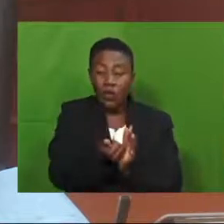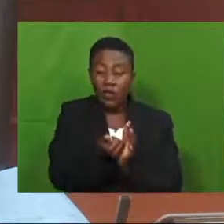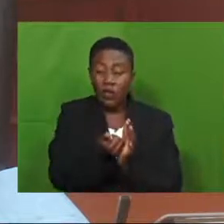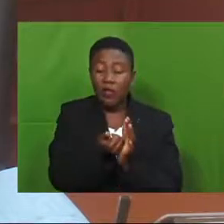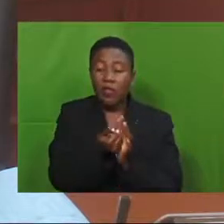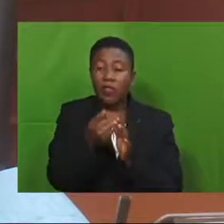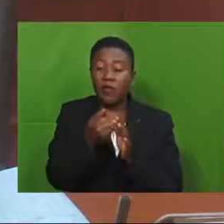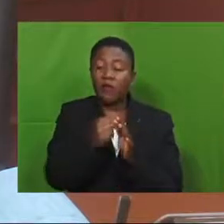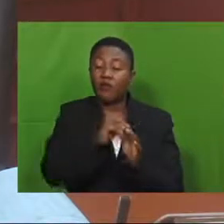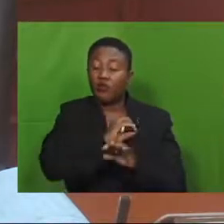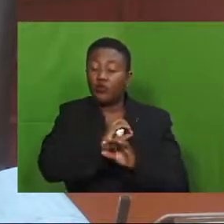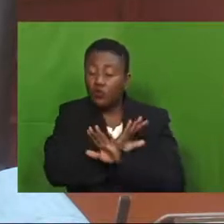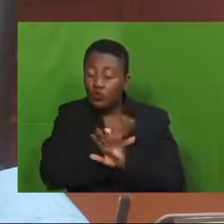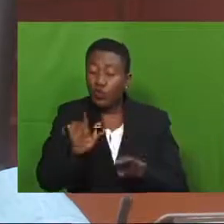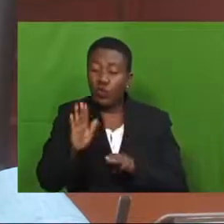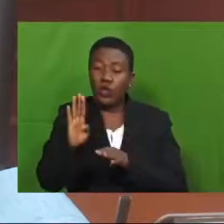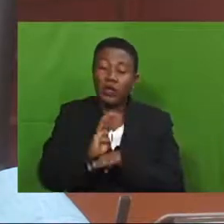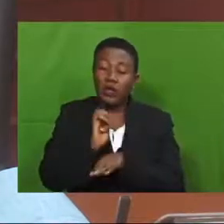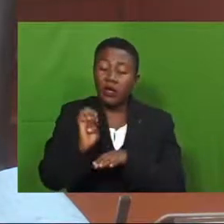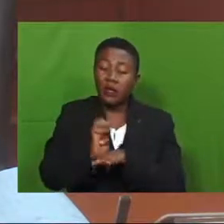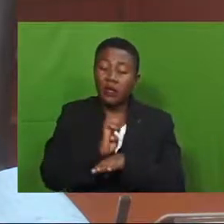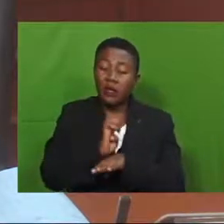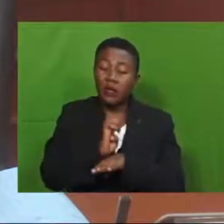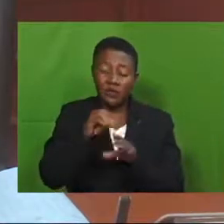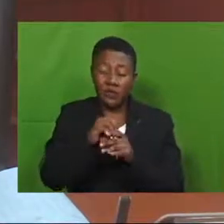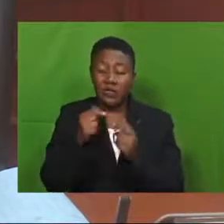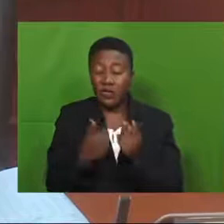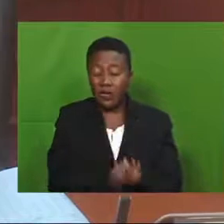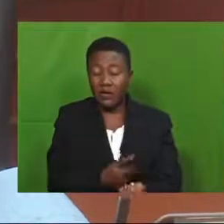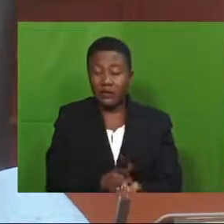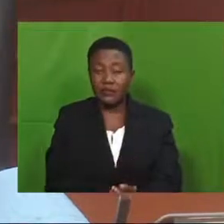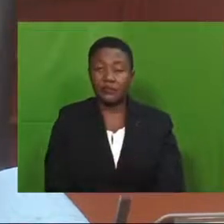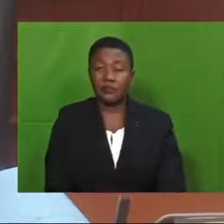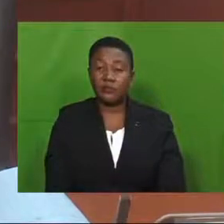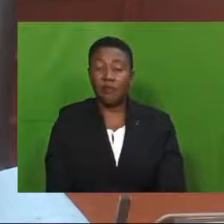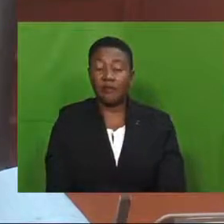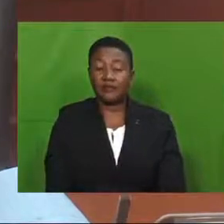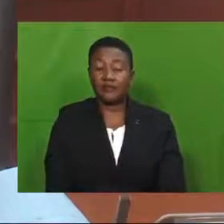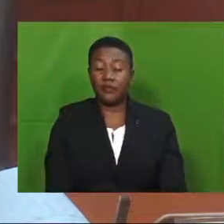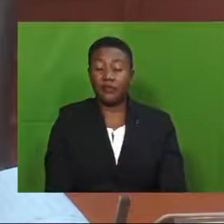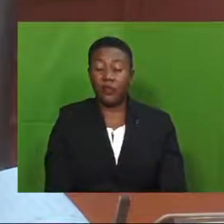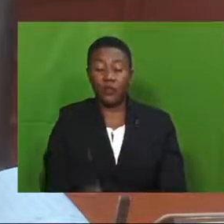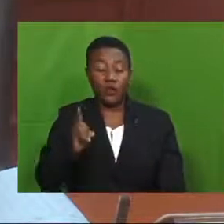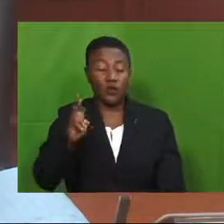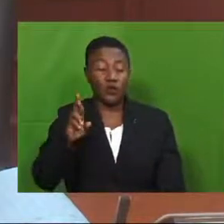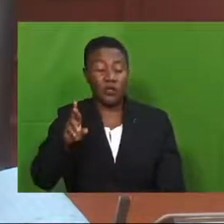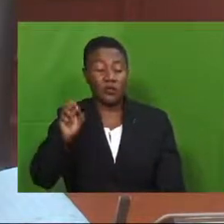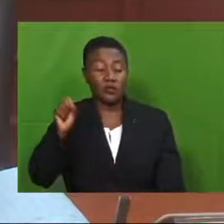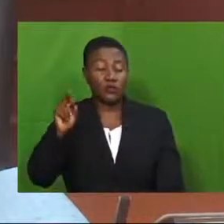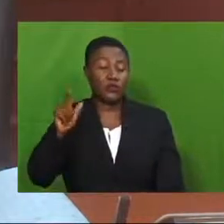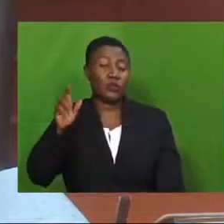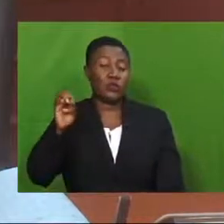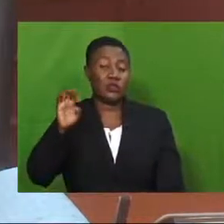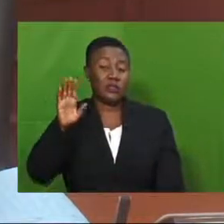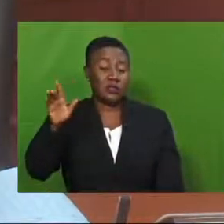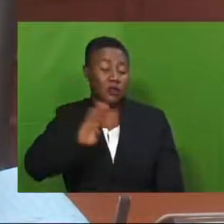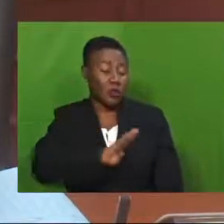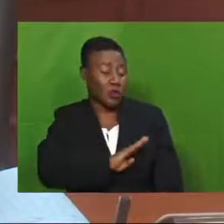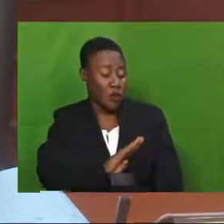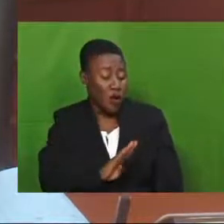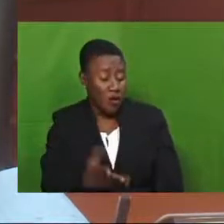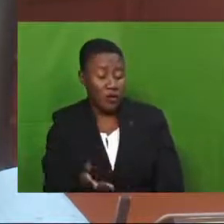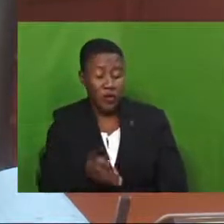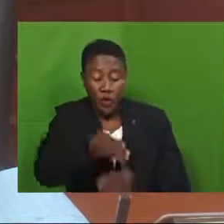unemployment in our country. Mr. Speaker, Sule's politeness, his sobriety and